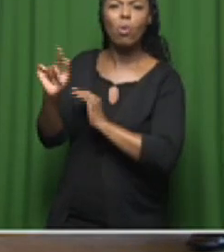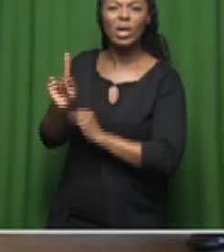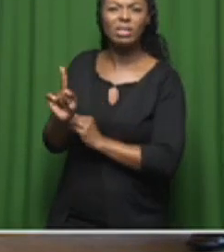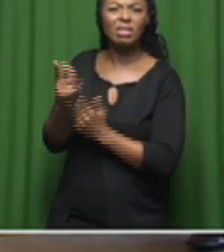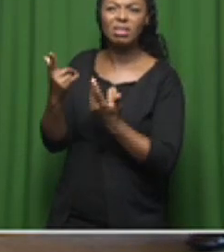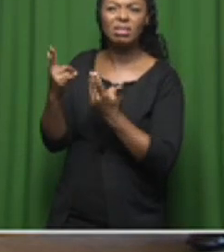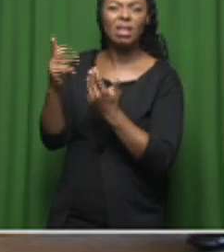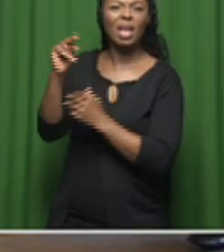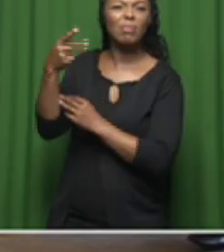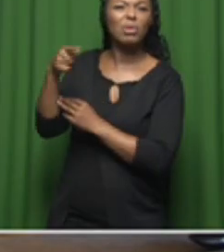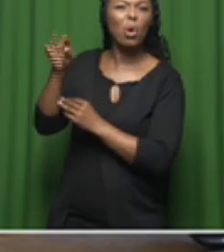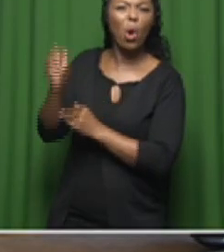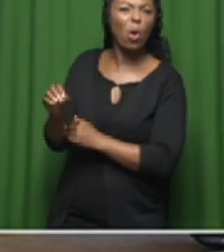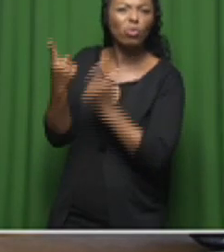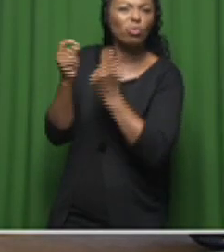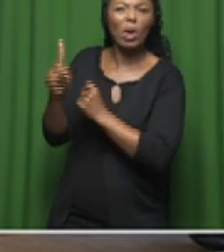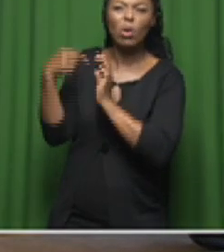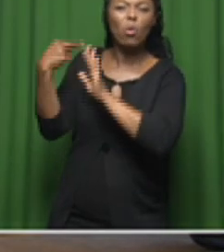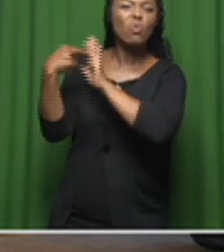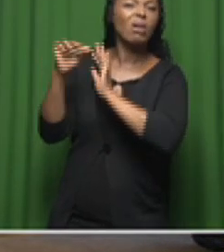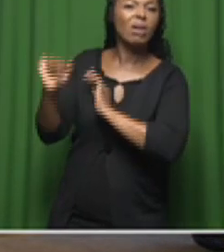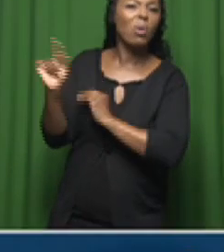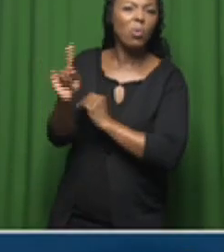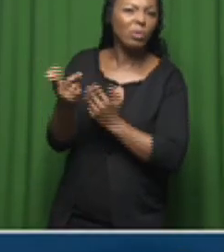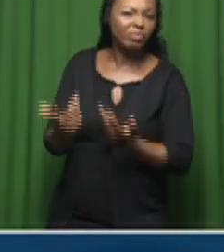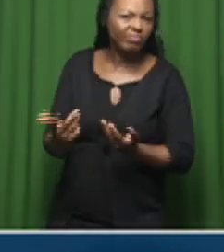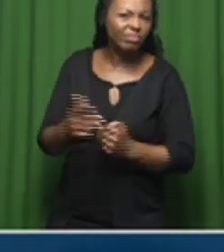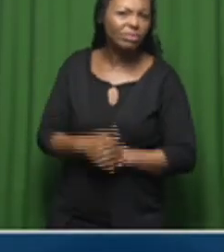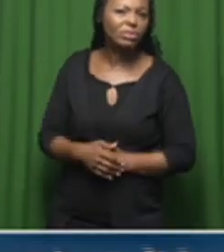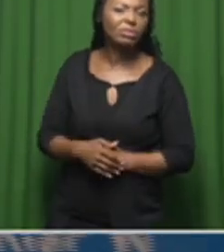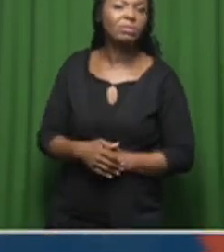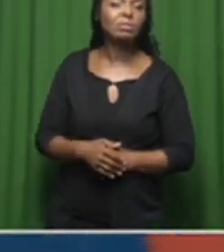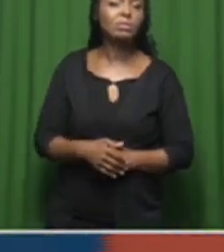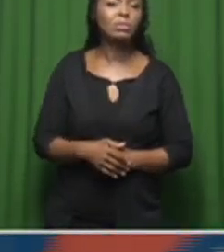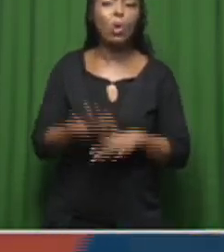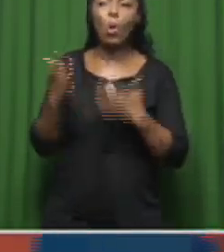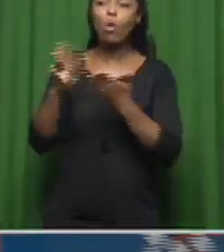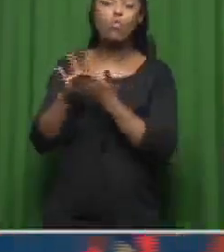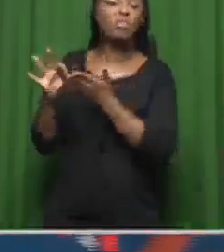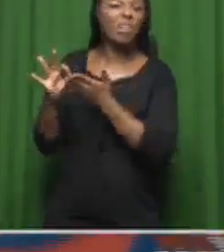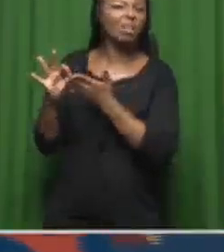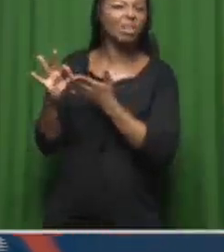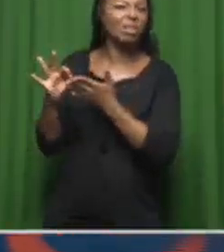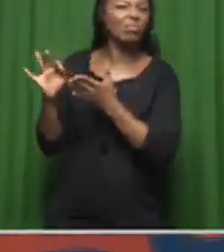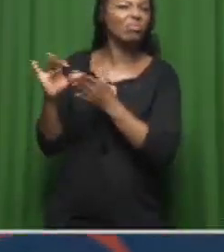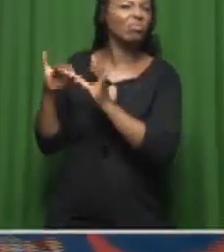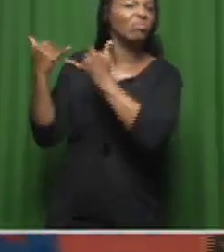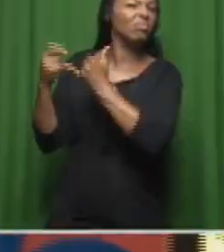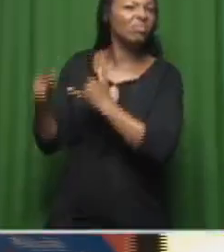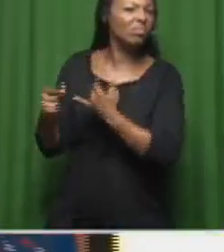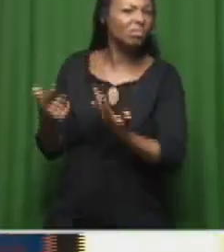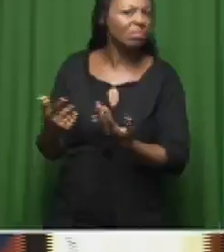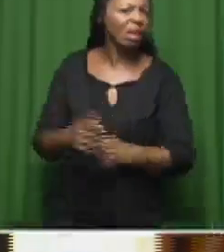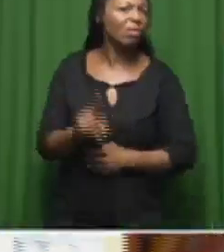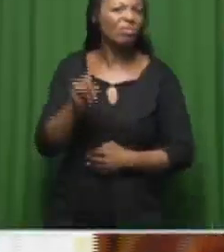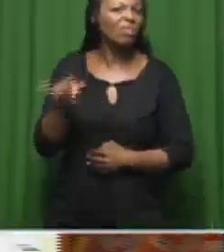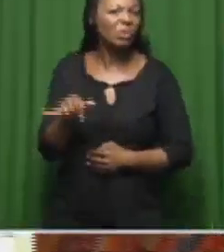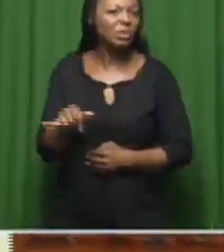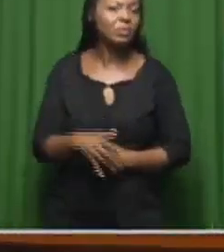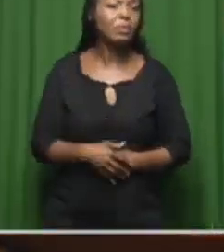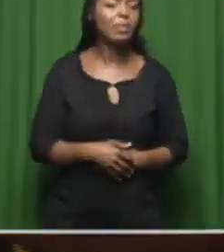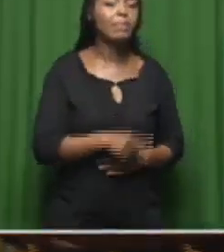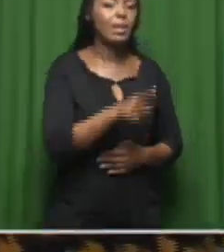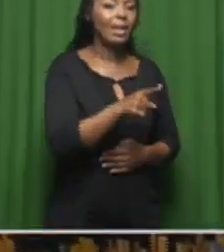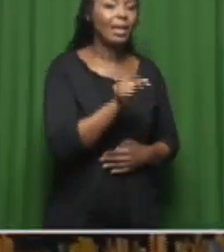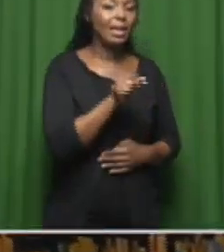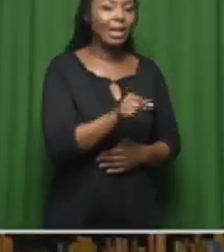an NPO which is a tenant here in Ponte City? So at Dlala Nje, we came into picture in 2012. Our